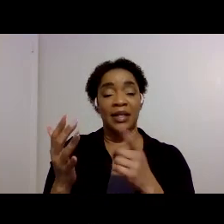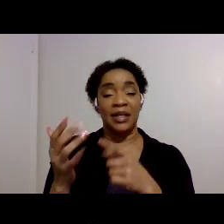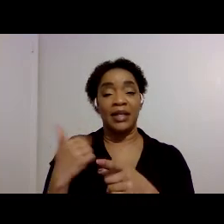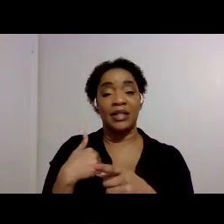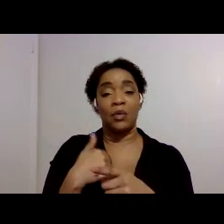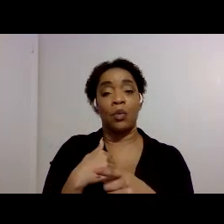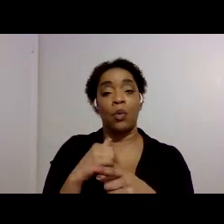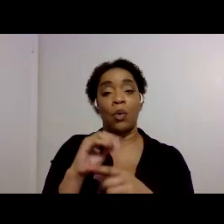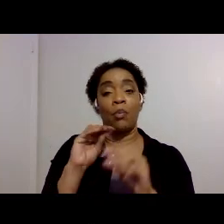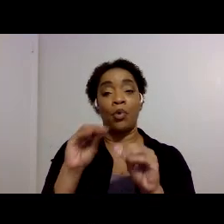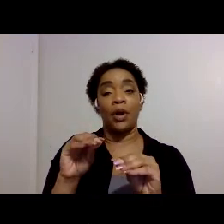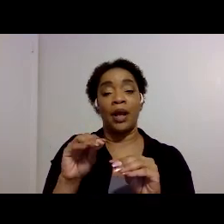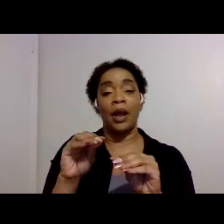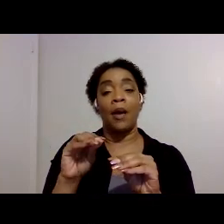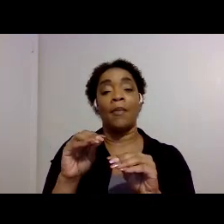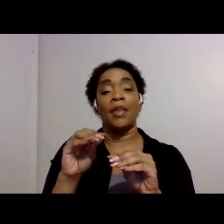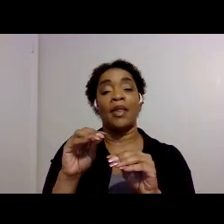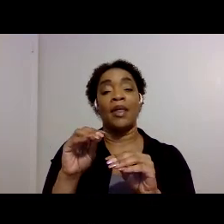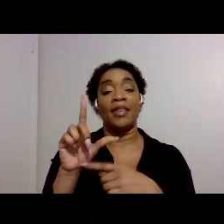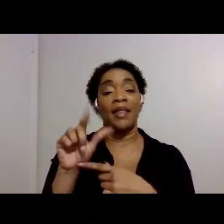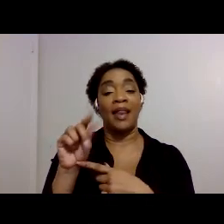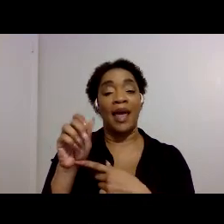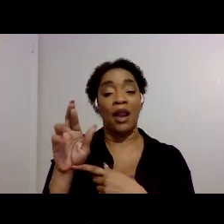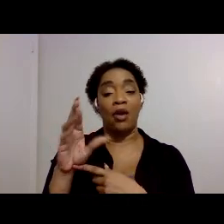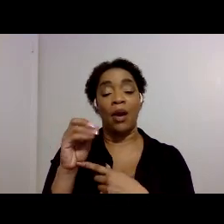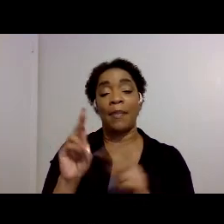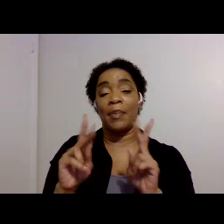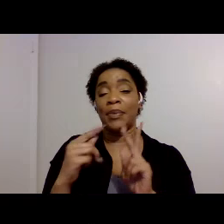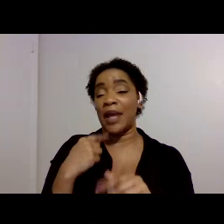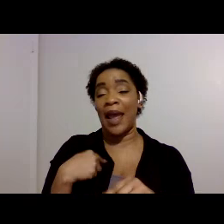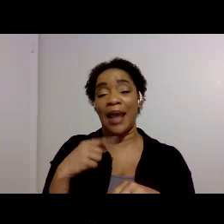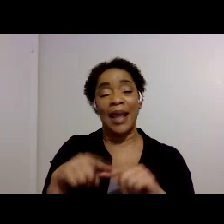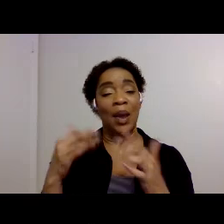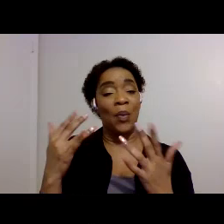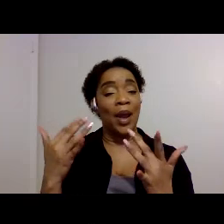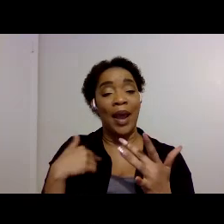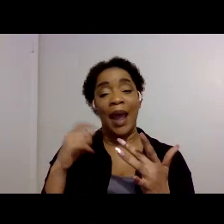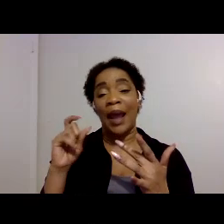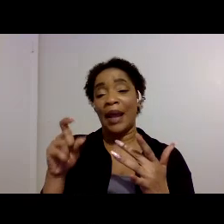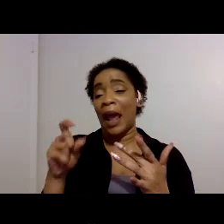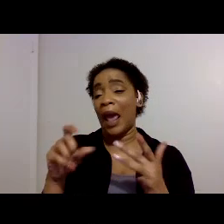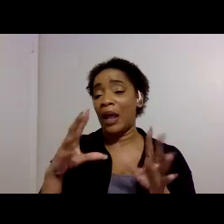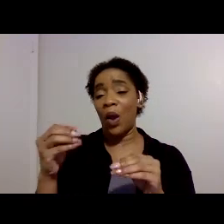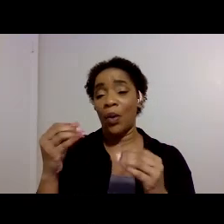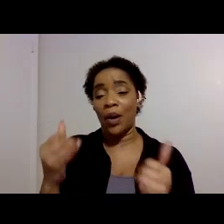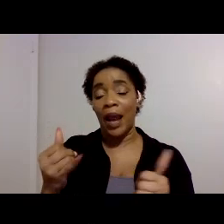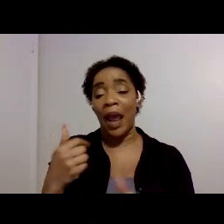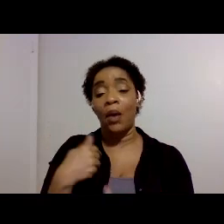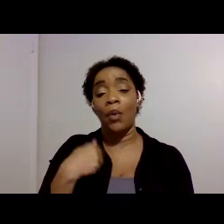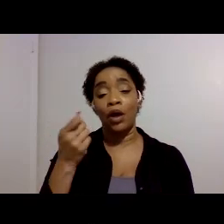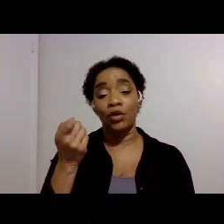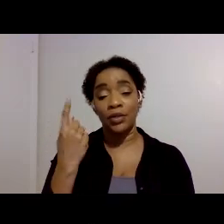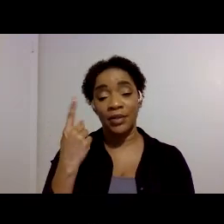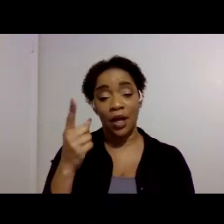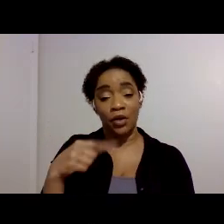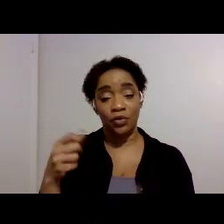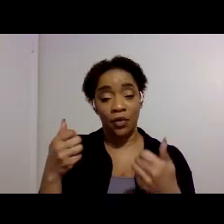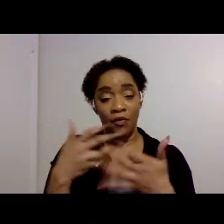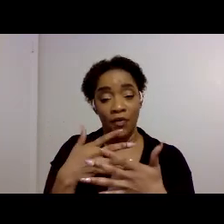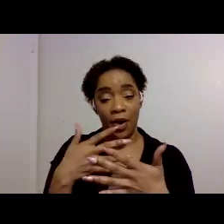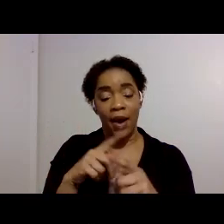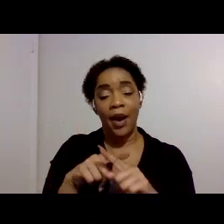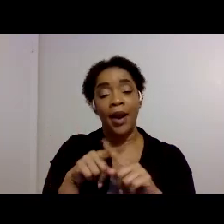can't wait, I gotta go now. We understand there's fear, there's a lot going on, but giving us time to put those